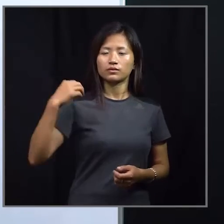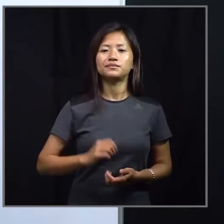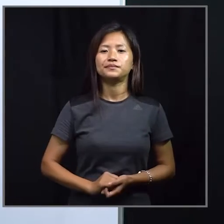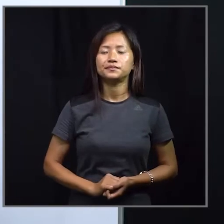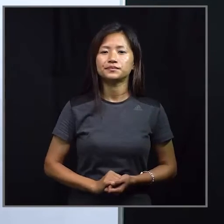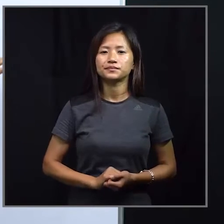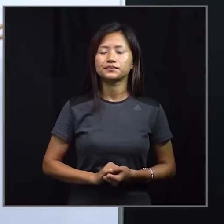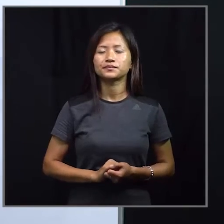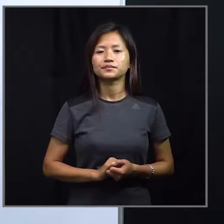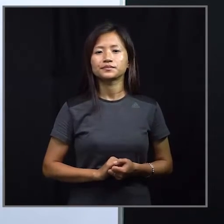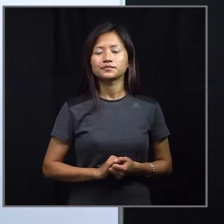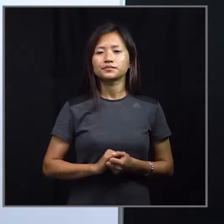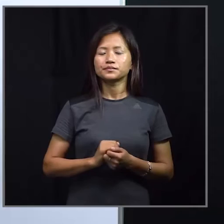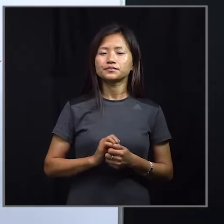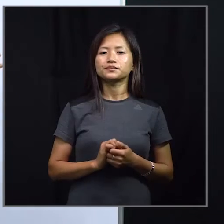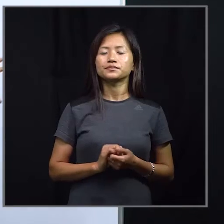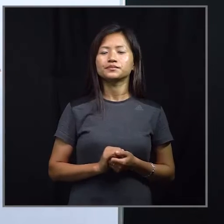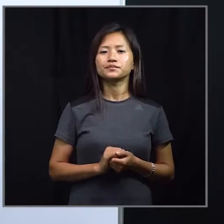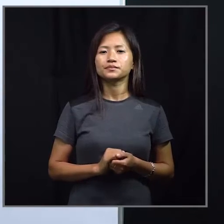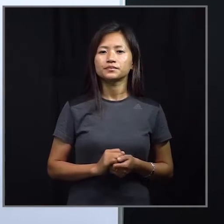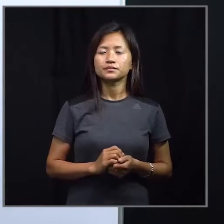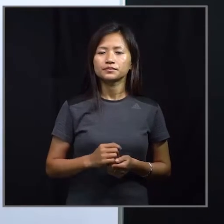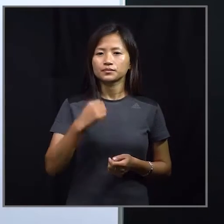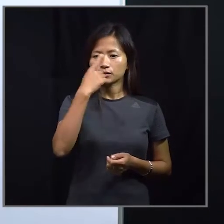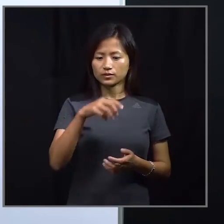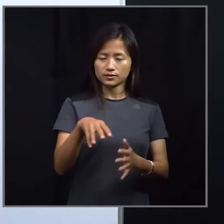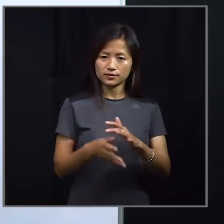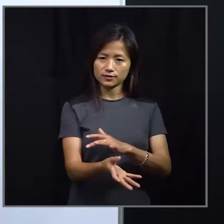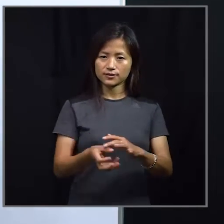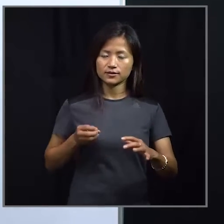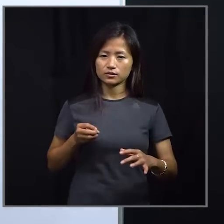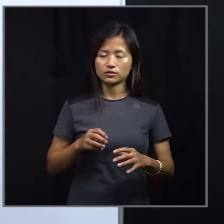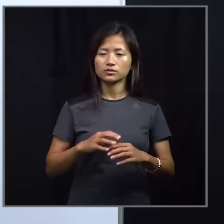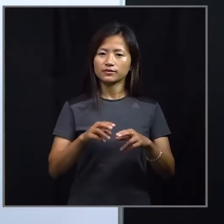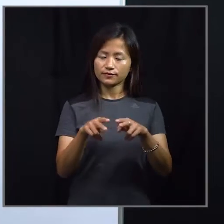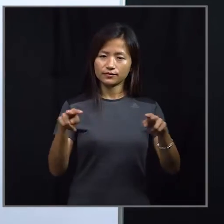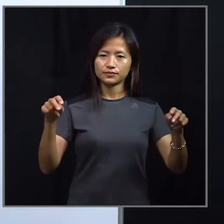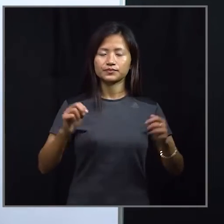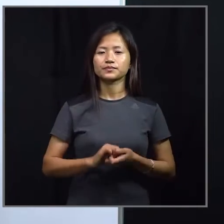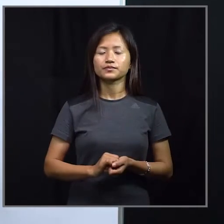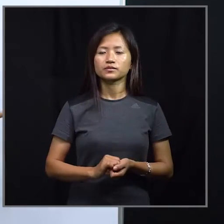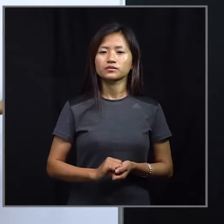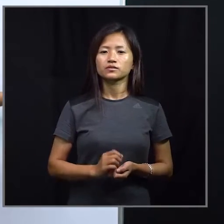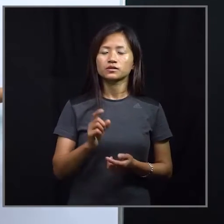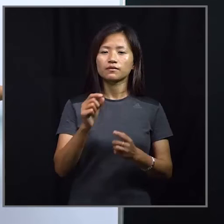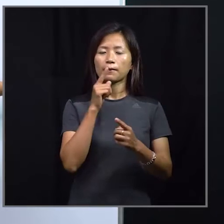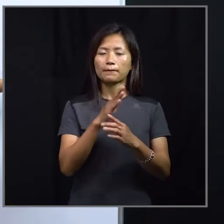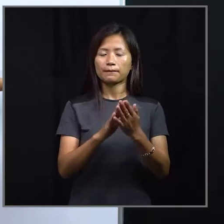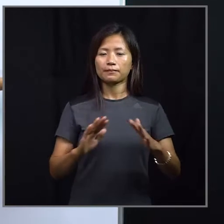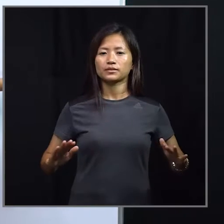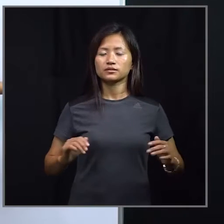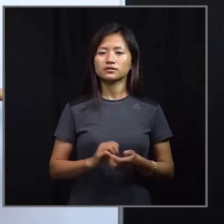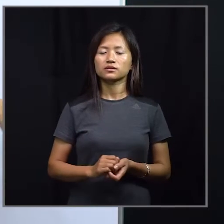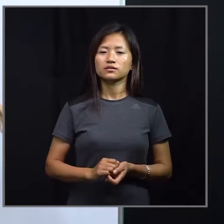who organizes all these production activities, who undertakes risk in organizing these, and you know, go for